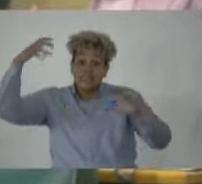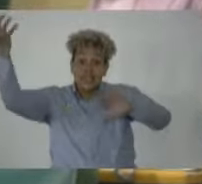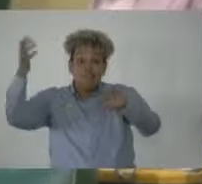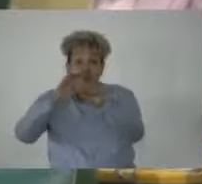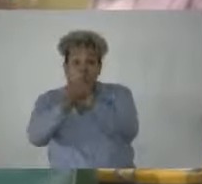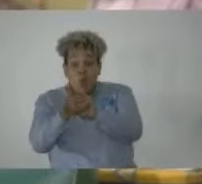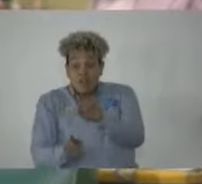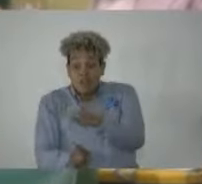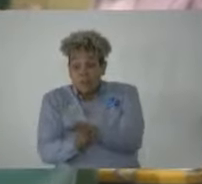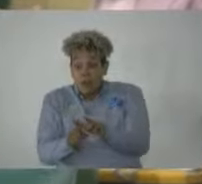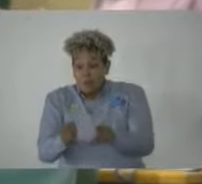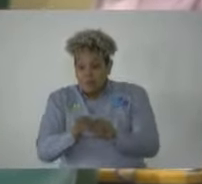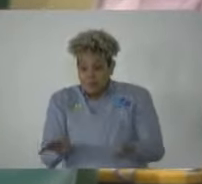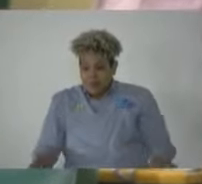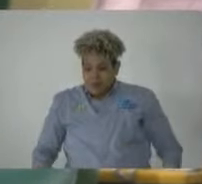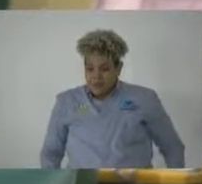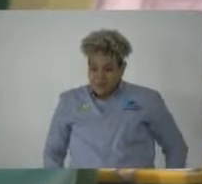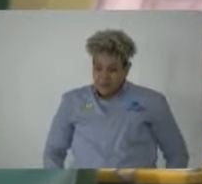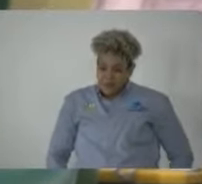COVID-19 pandemic.